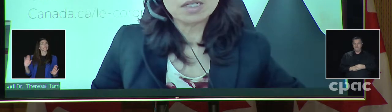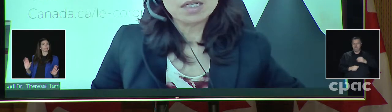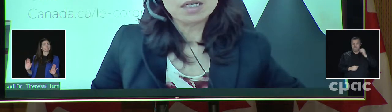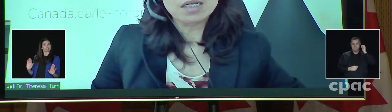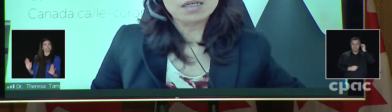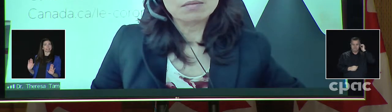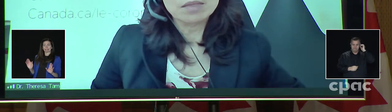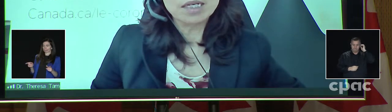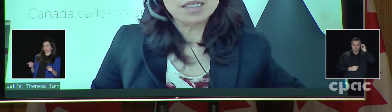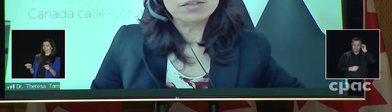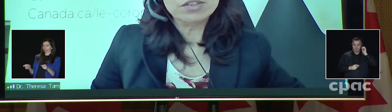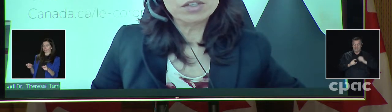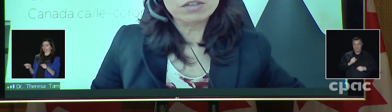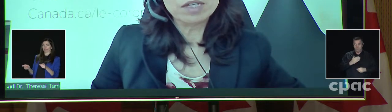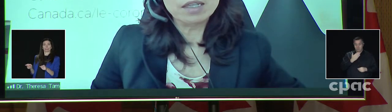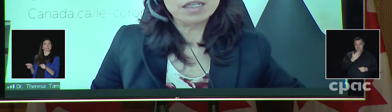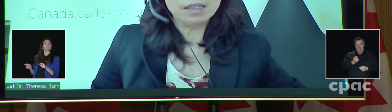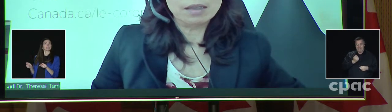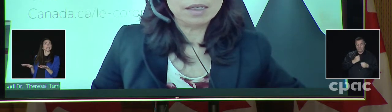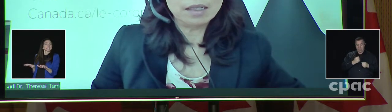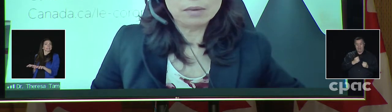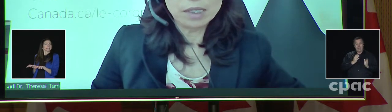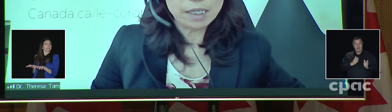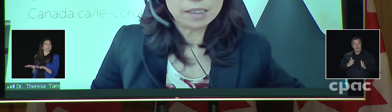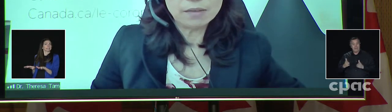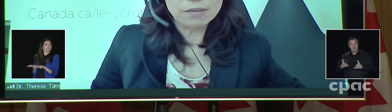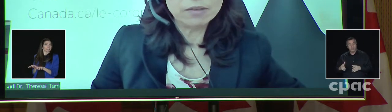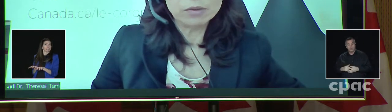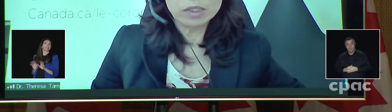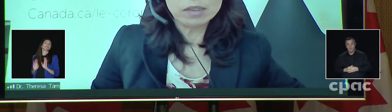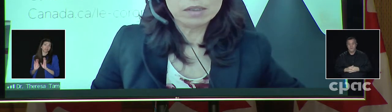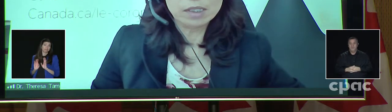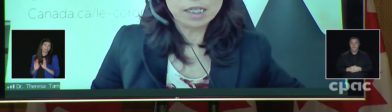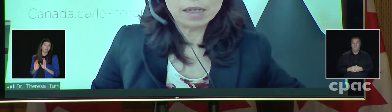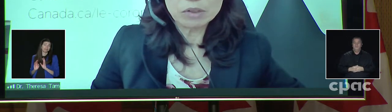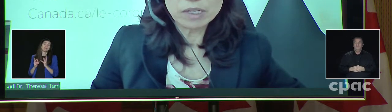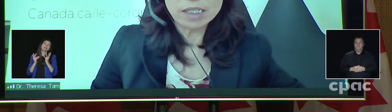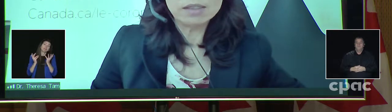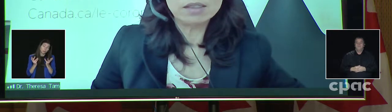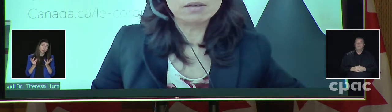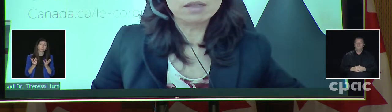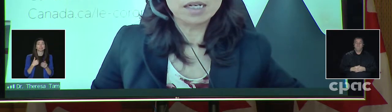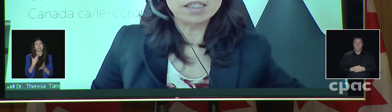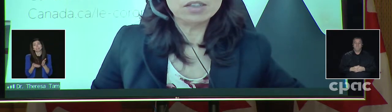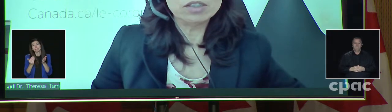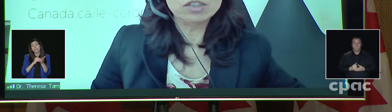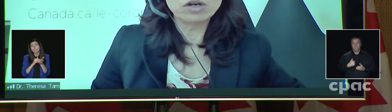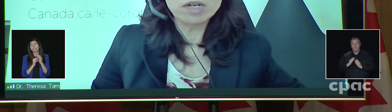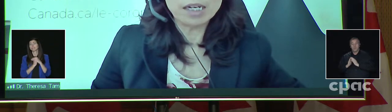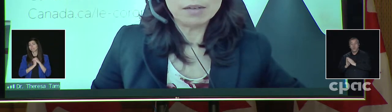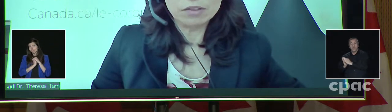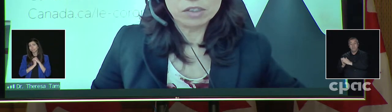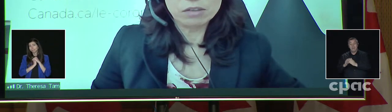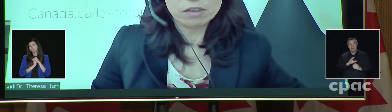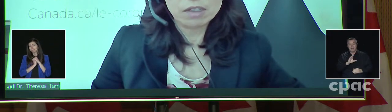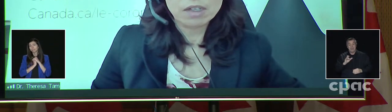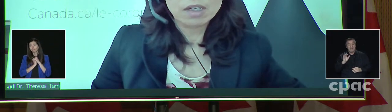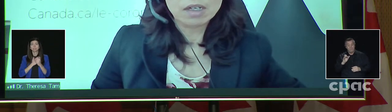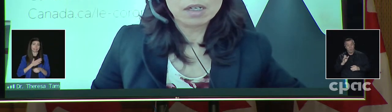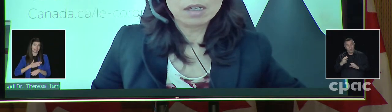manageable. And so I think we're asking for everyone to collaborate so that you don't have